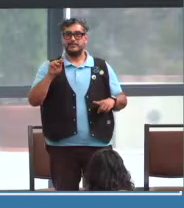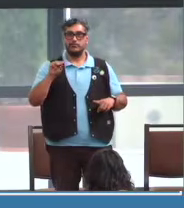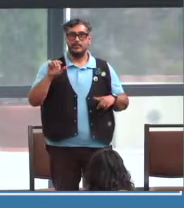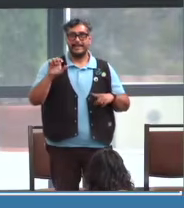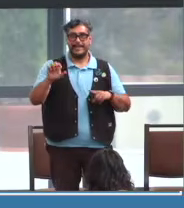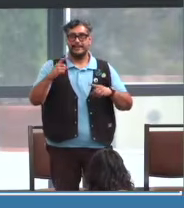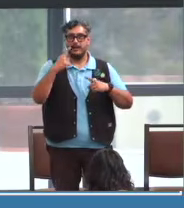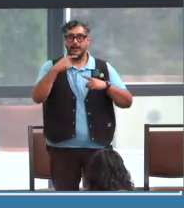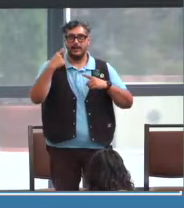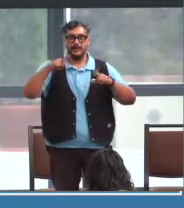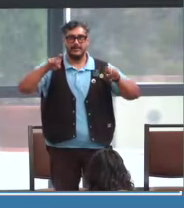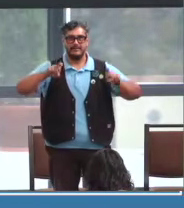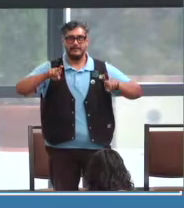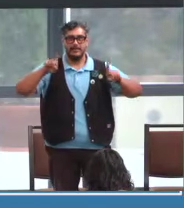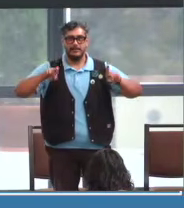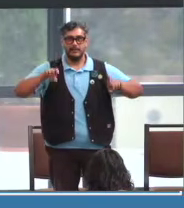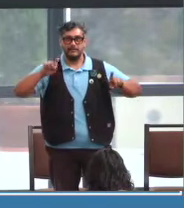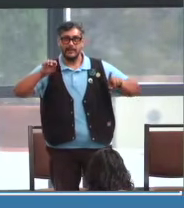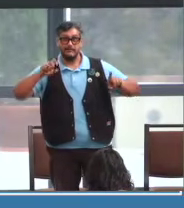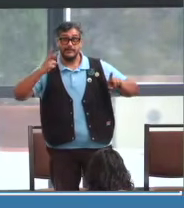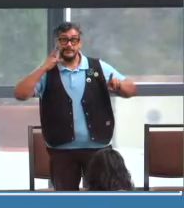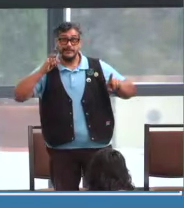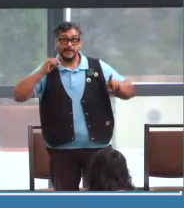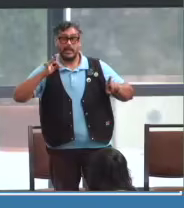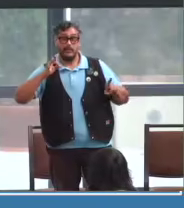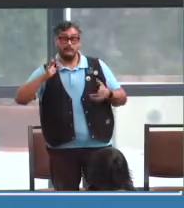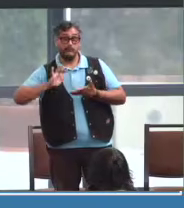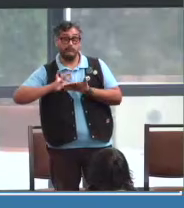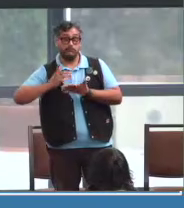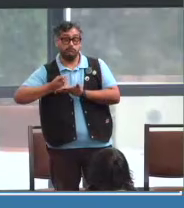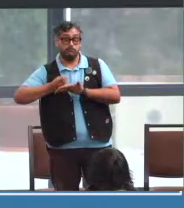exam, whether these therapies might be beneficial for you.